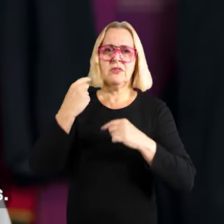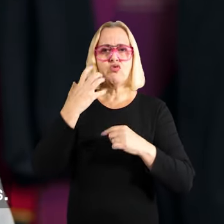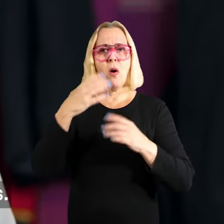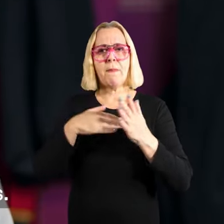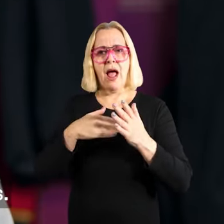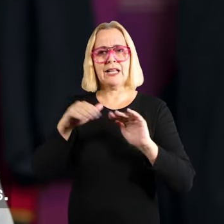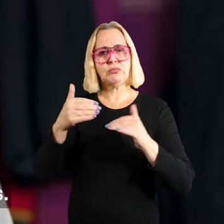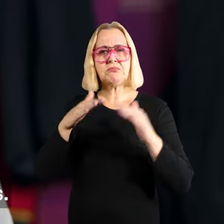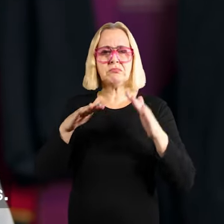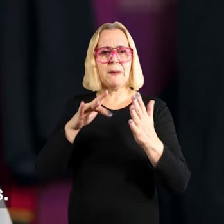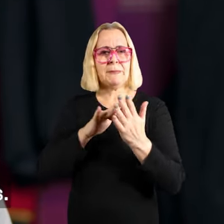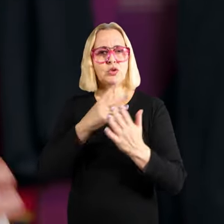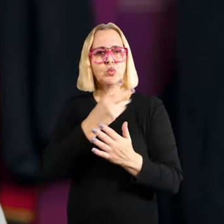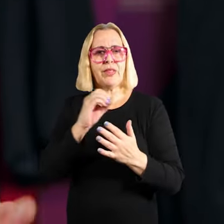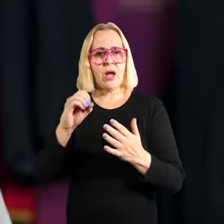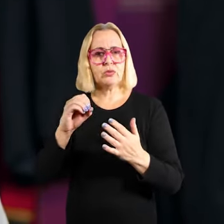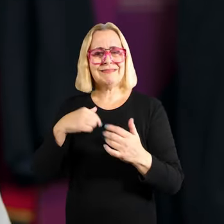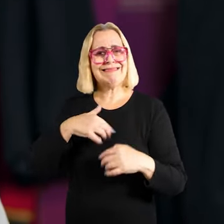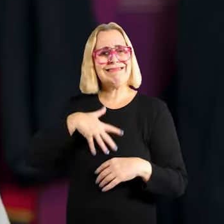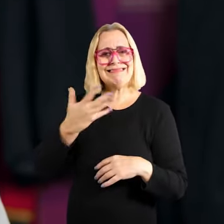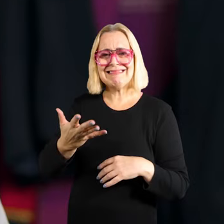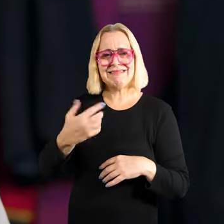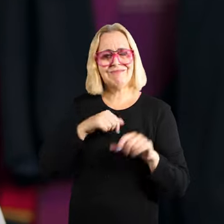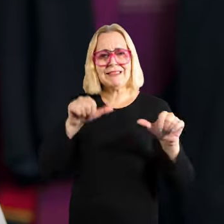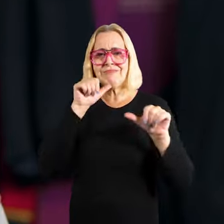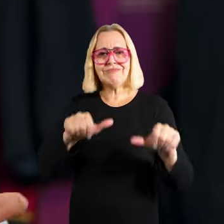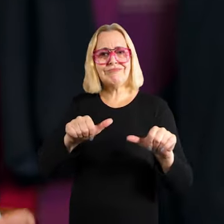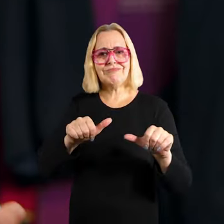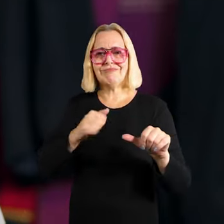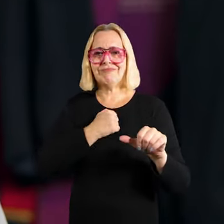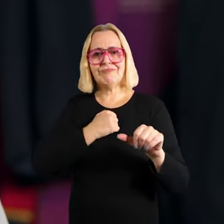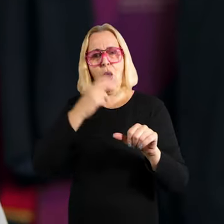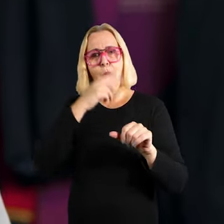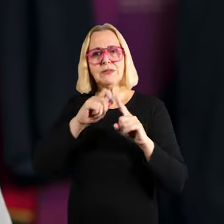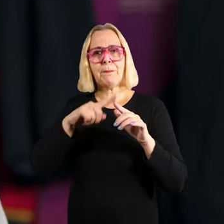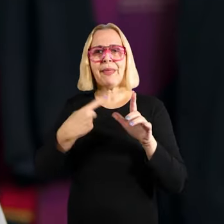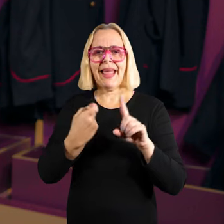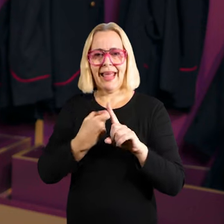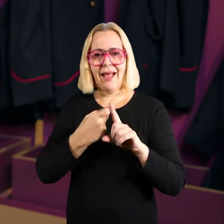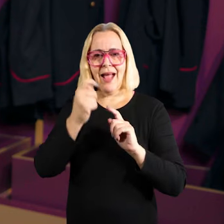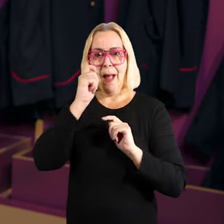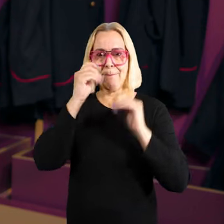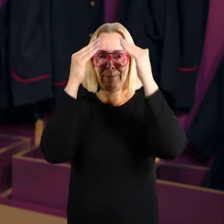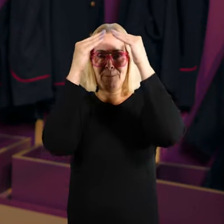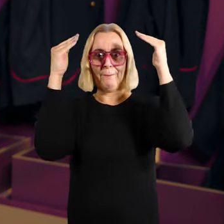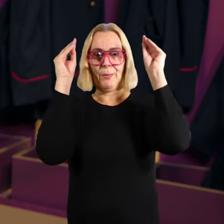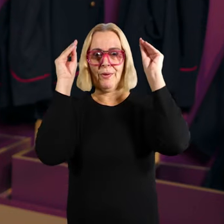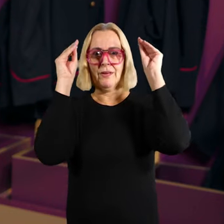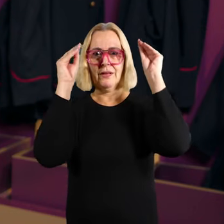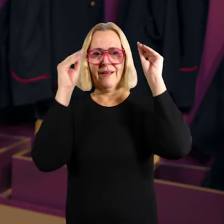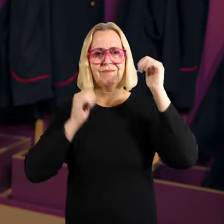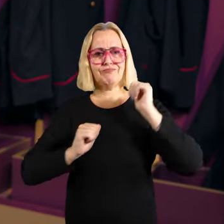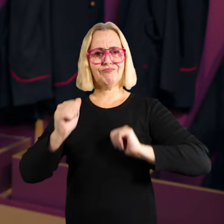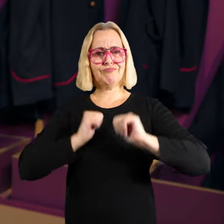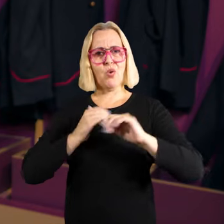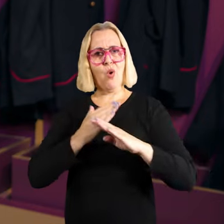in the mid-2000s. I didn't really like it because I still prefer wearing the old peak cap. It makes you look proud to